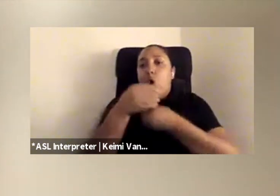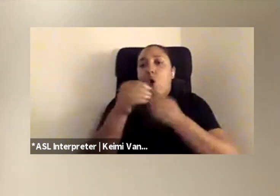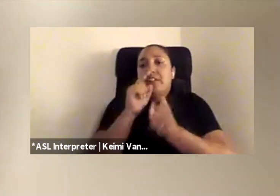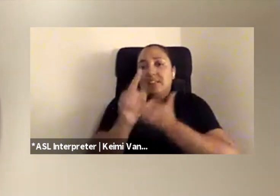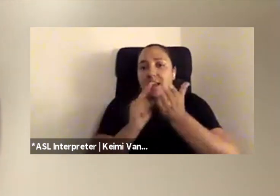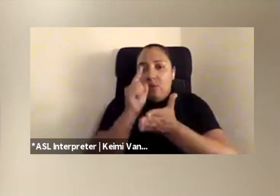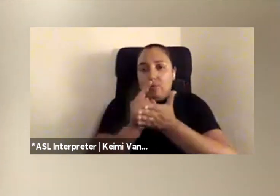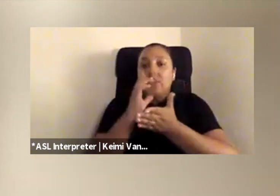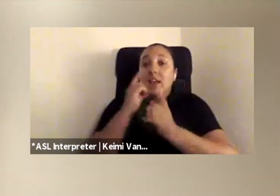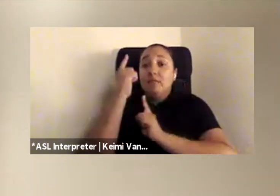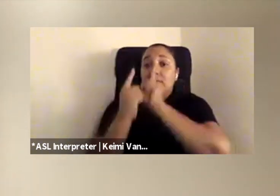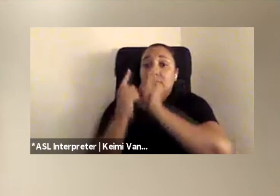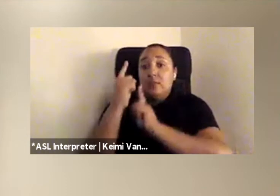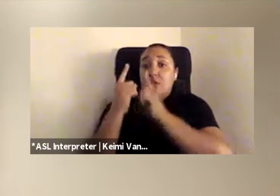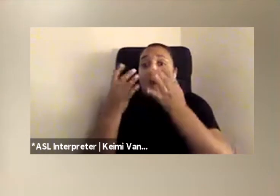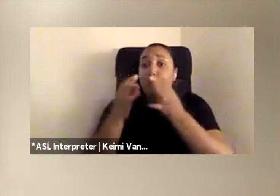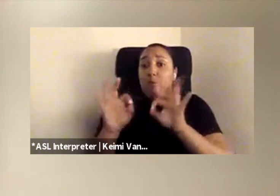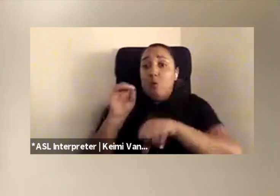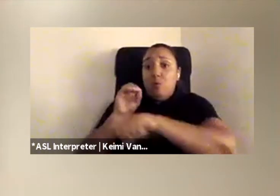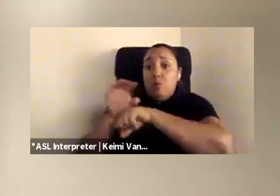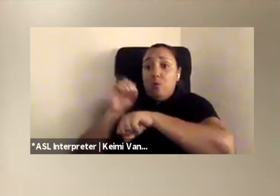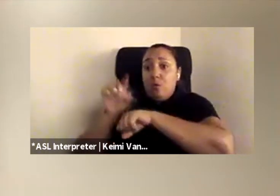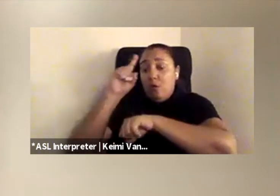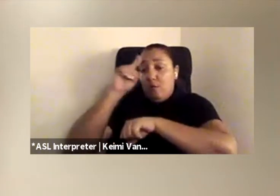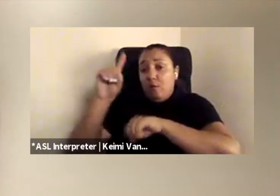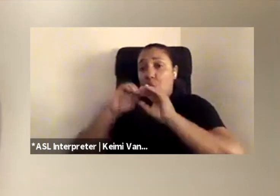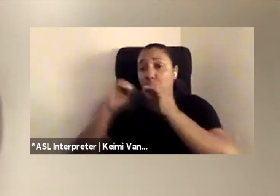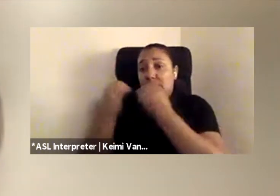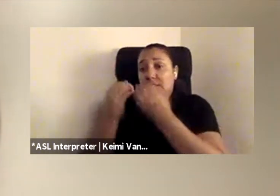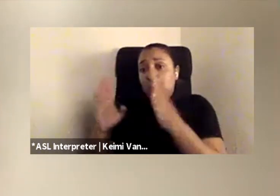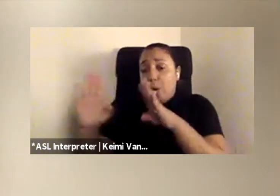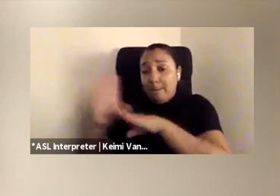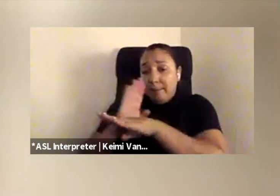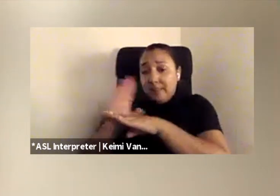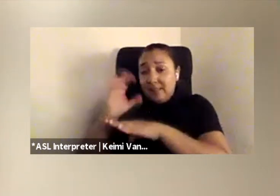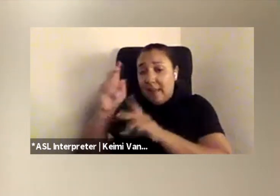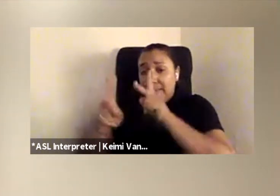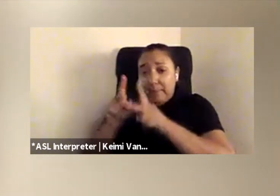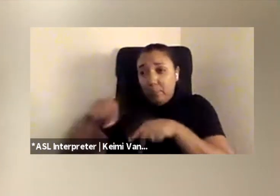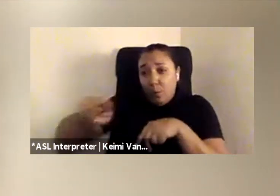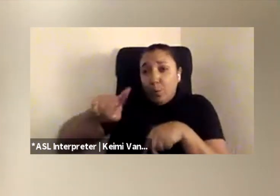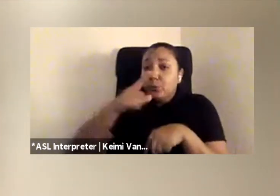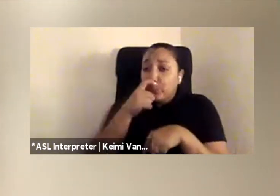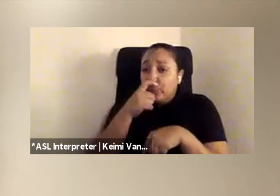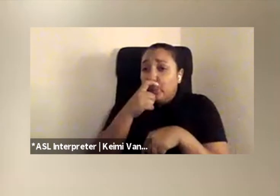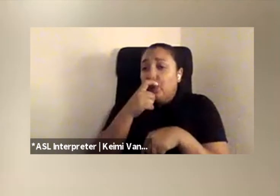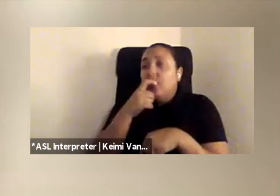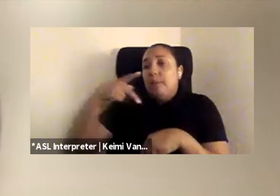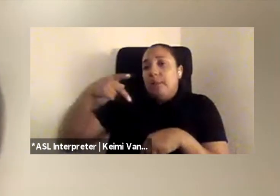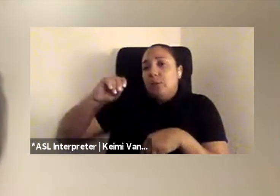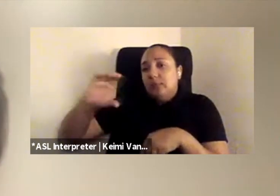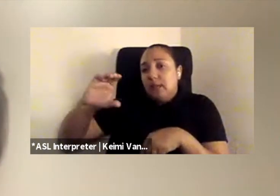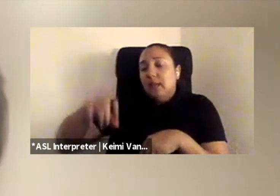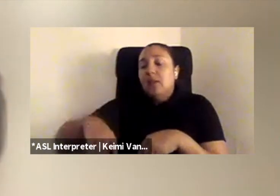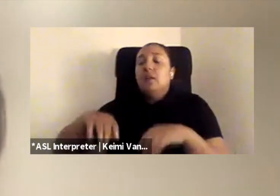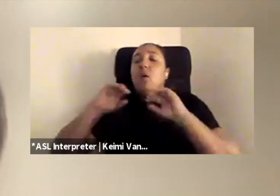individualized pro bono consulting for organizations, small businesses, and individuals who are people of color, organizations that are led by